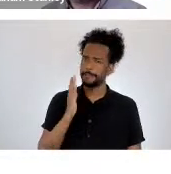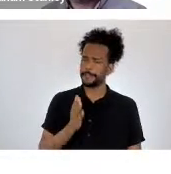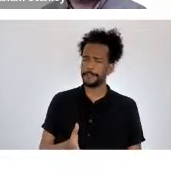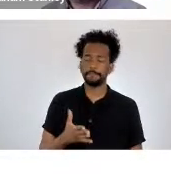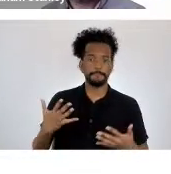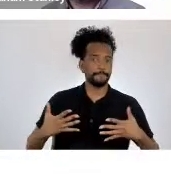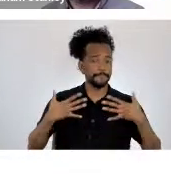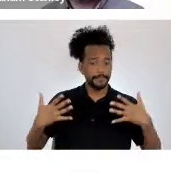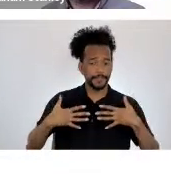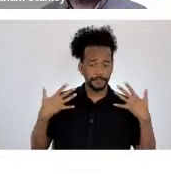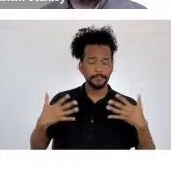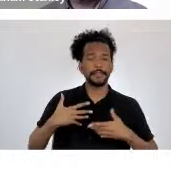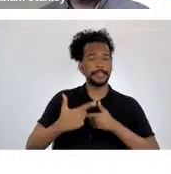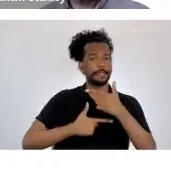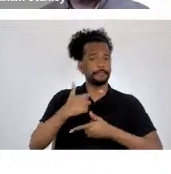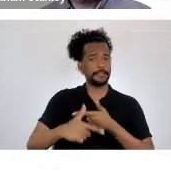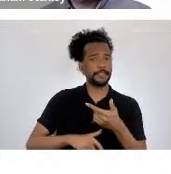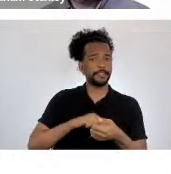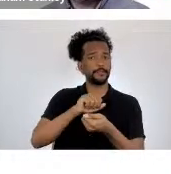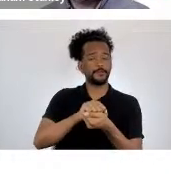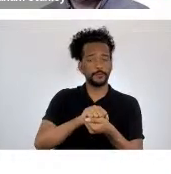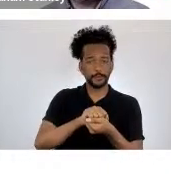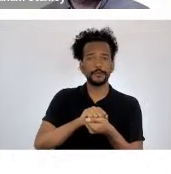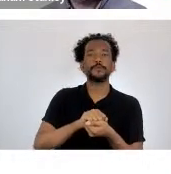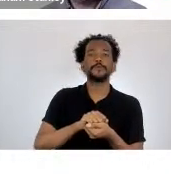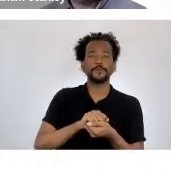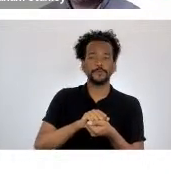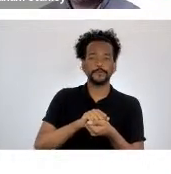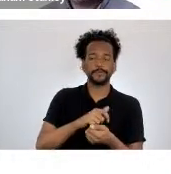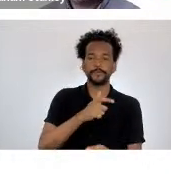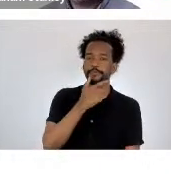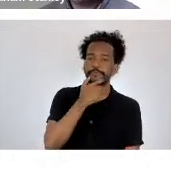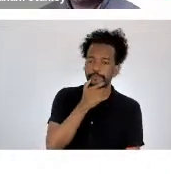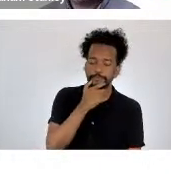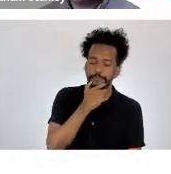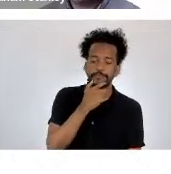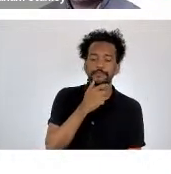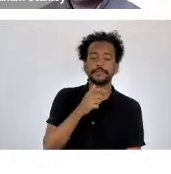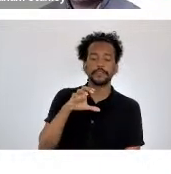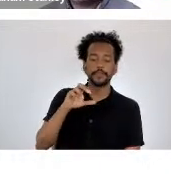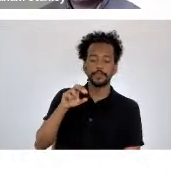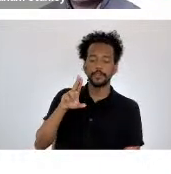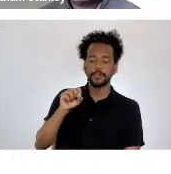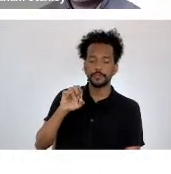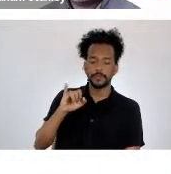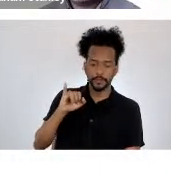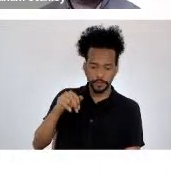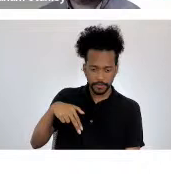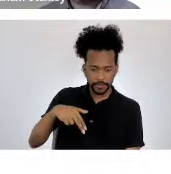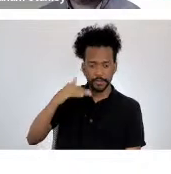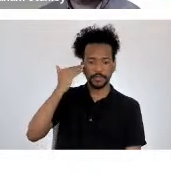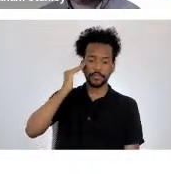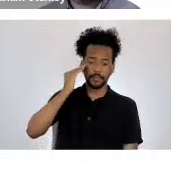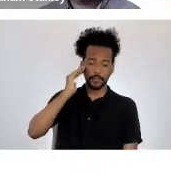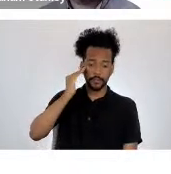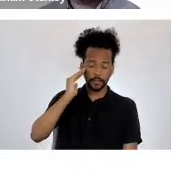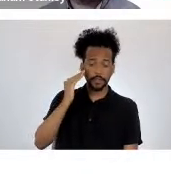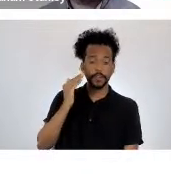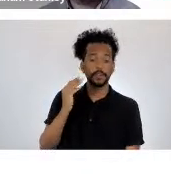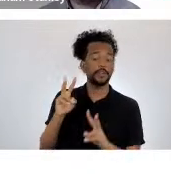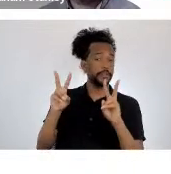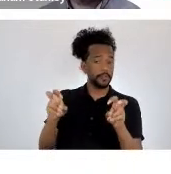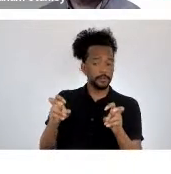very specifically on artificial intelligence and English language teaching and learning, looking